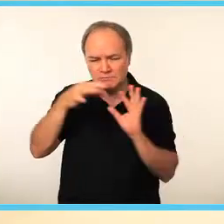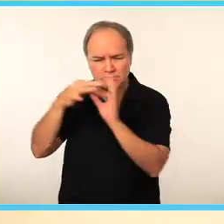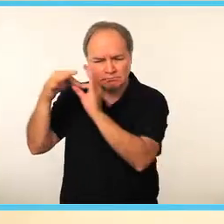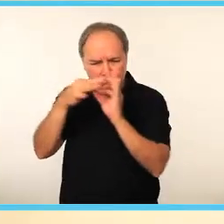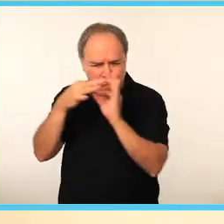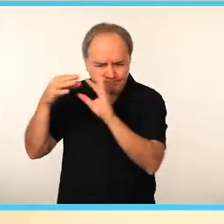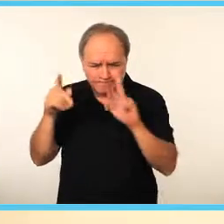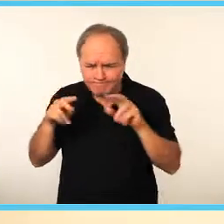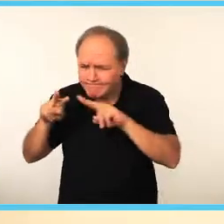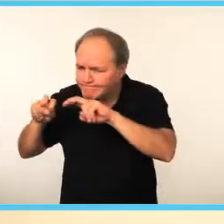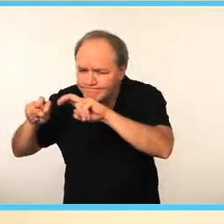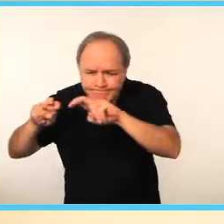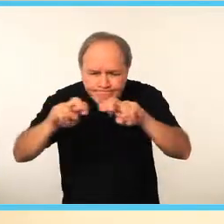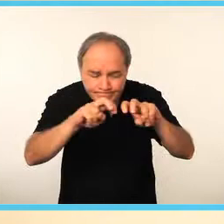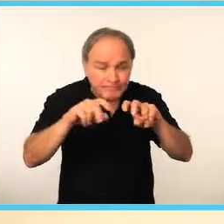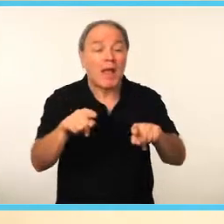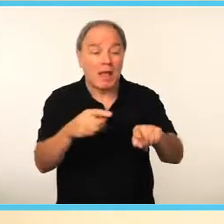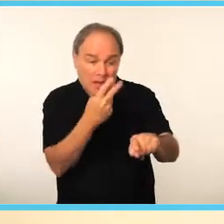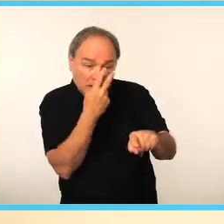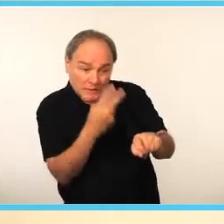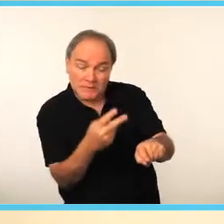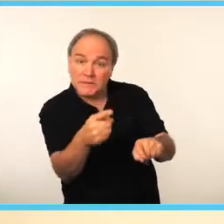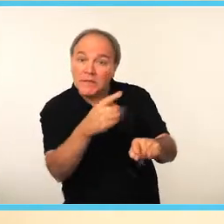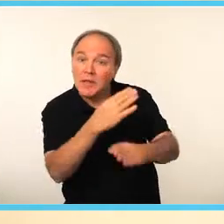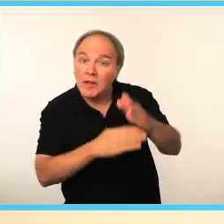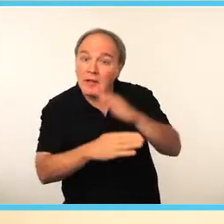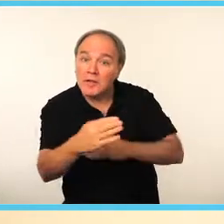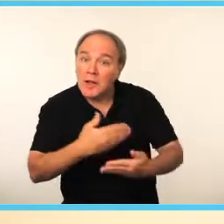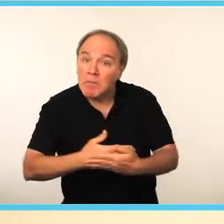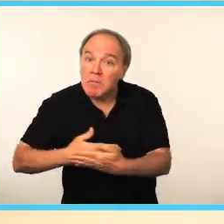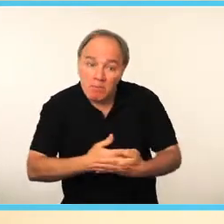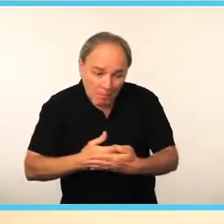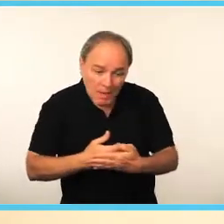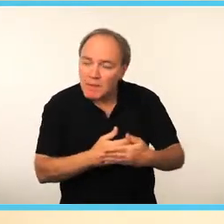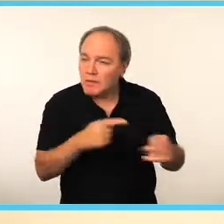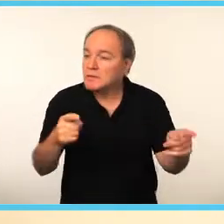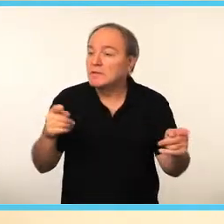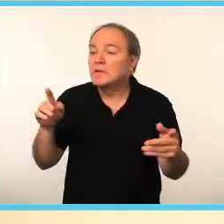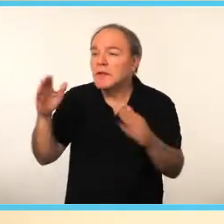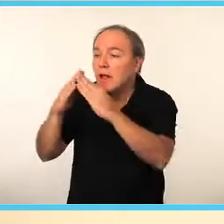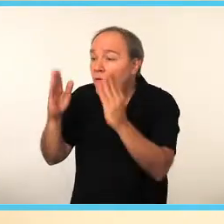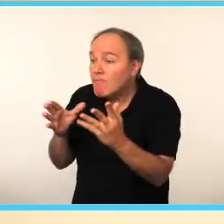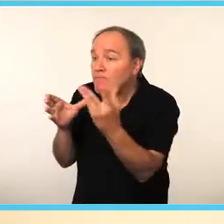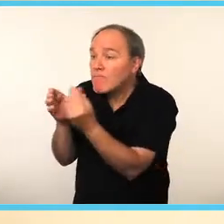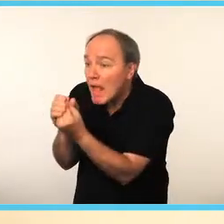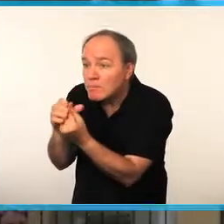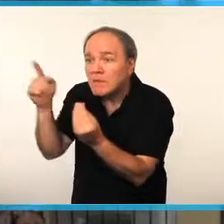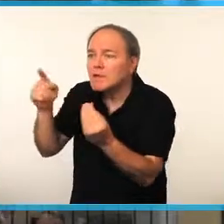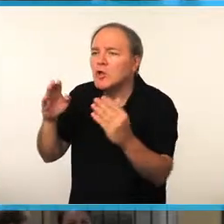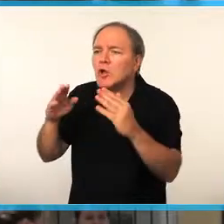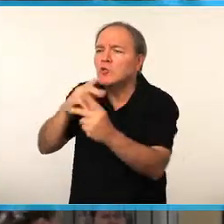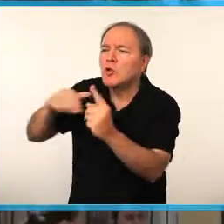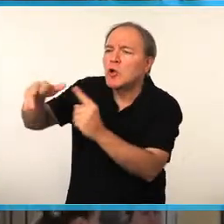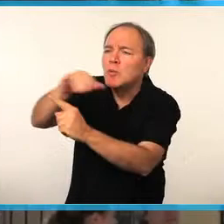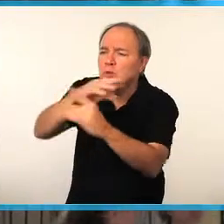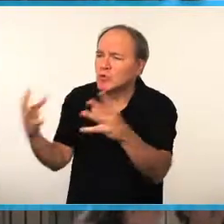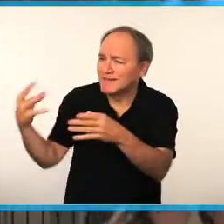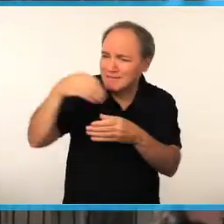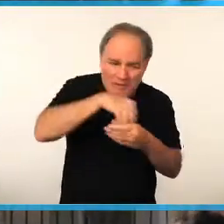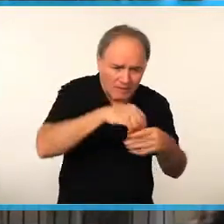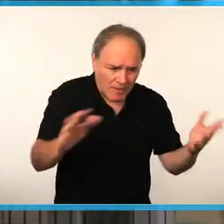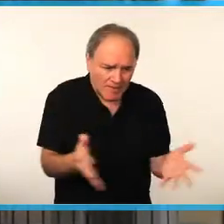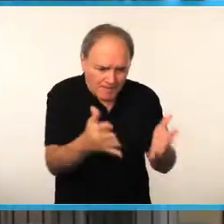are being early disabilities are being detected and dealt with, and involving, of course, the family and the community around